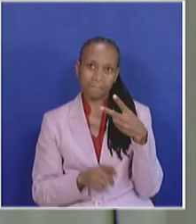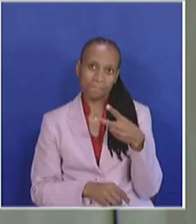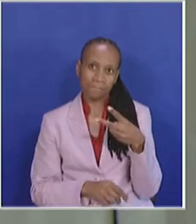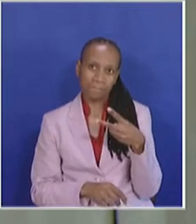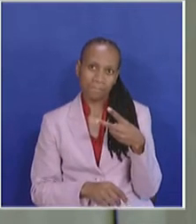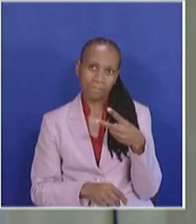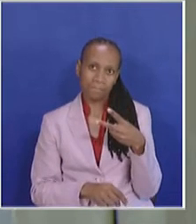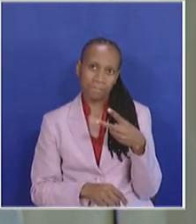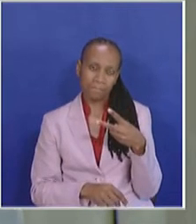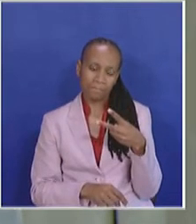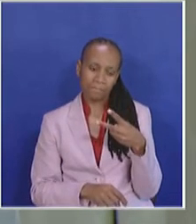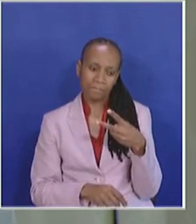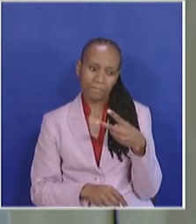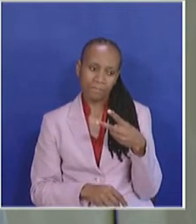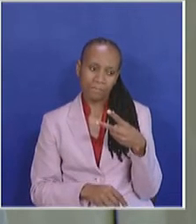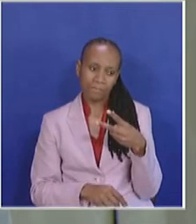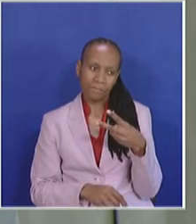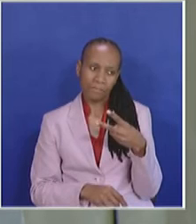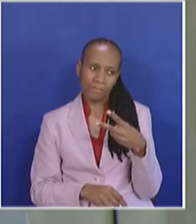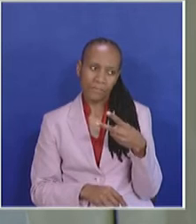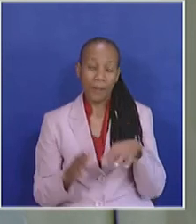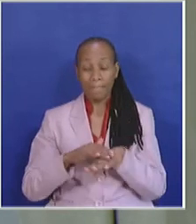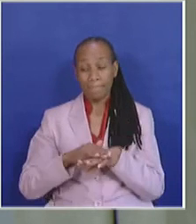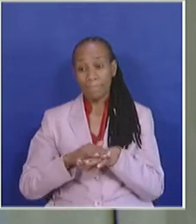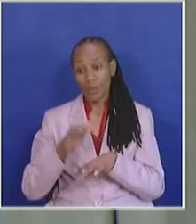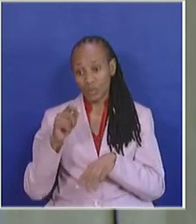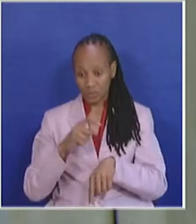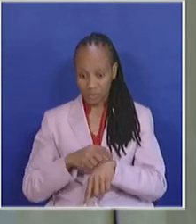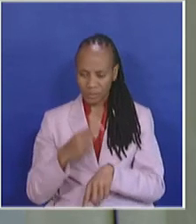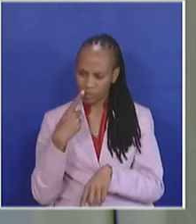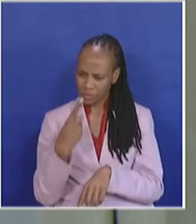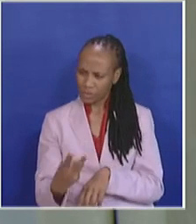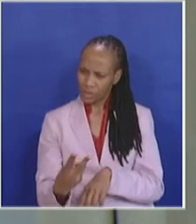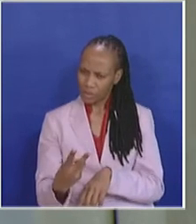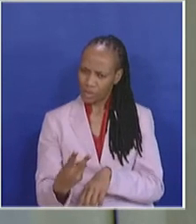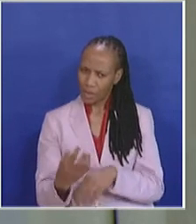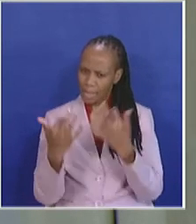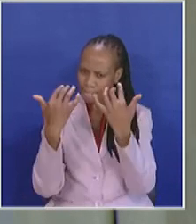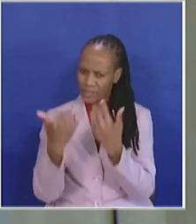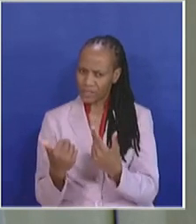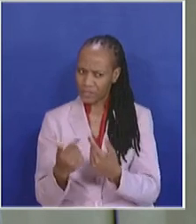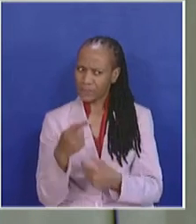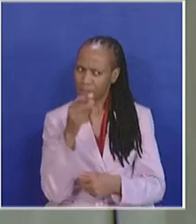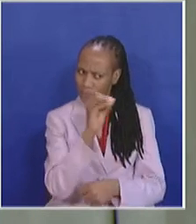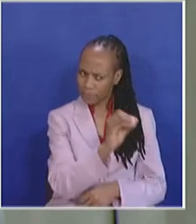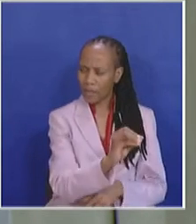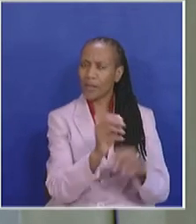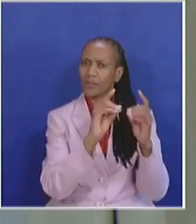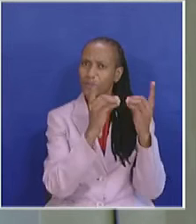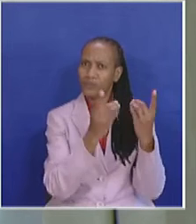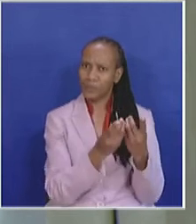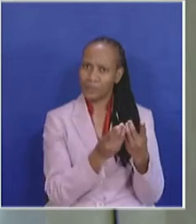isikakhulu you'd say deputy ministers as funds kwi-department, but yofumanisa ubana as funds they address certain provinces